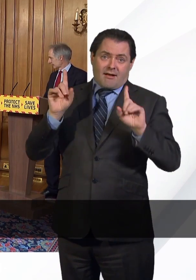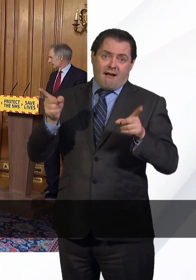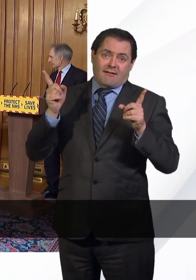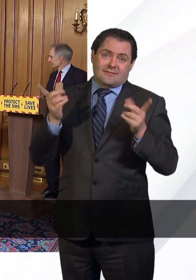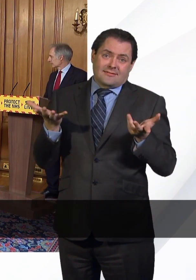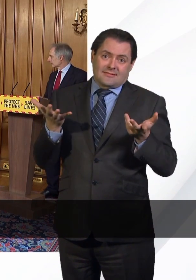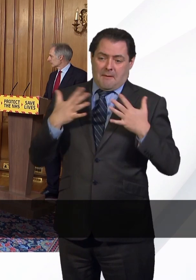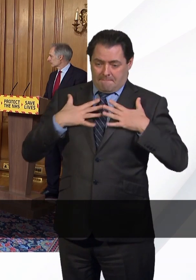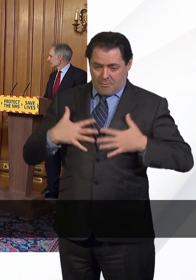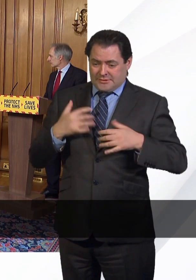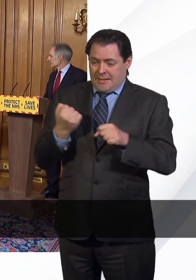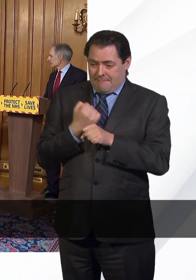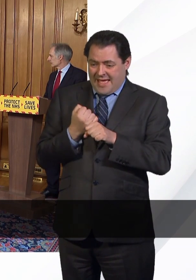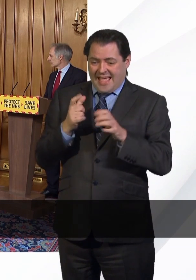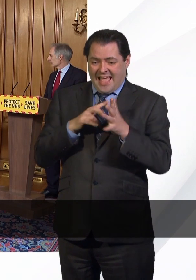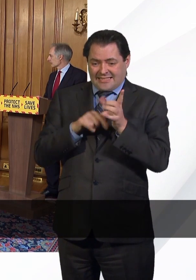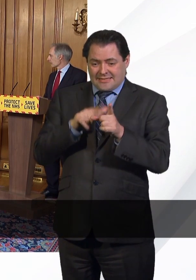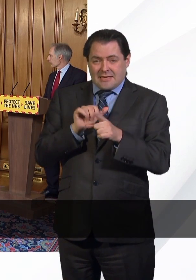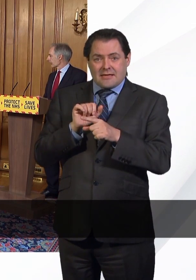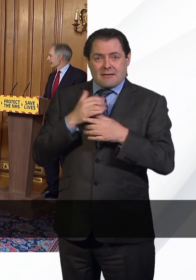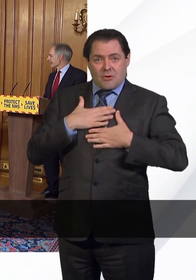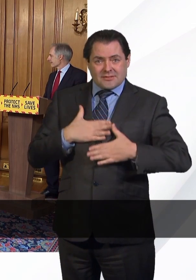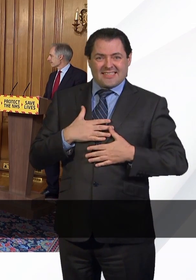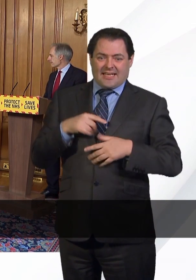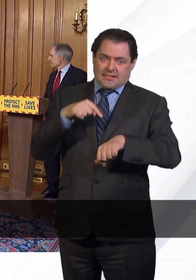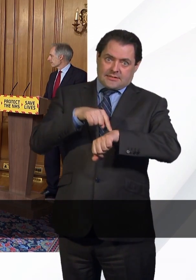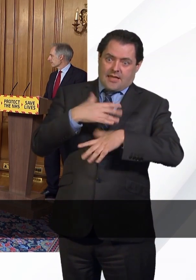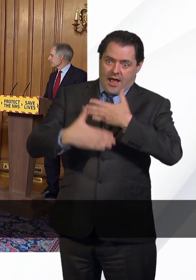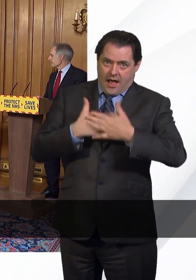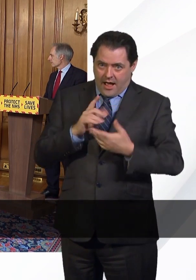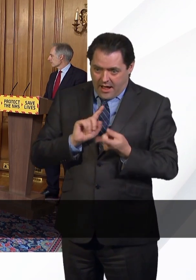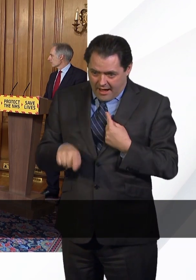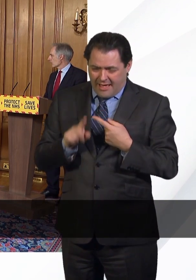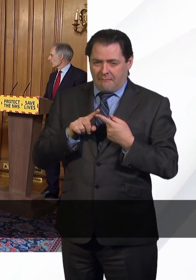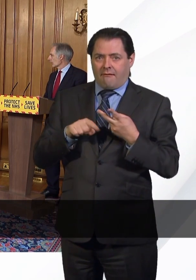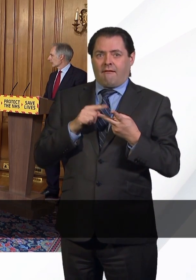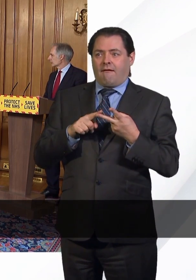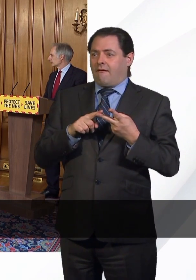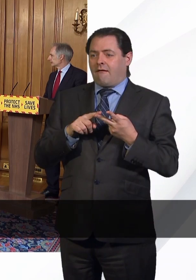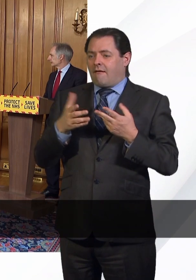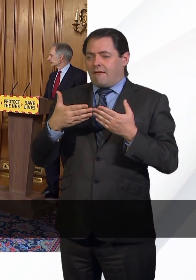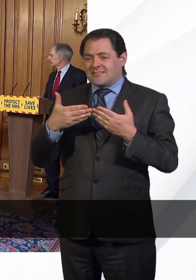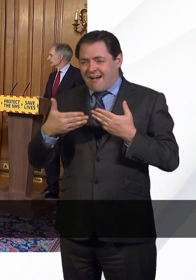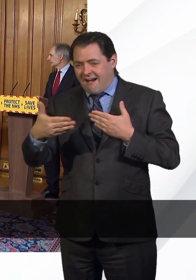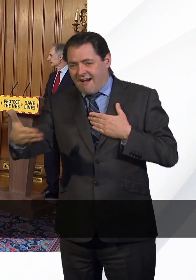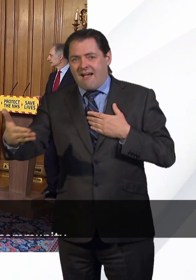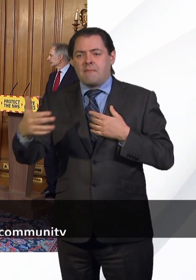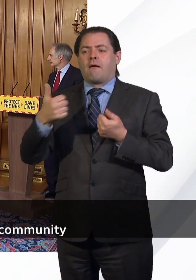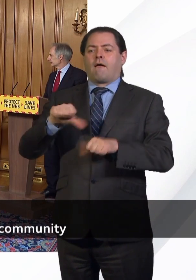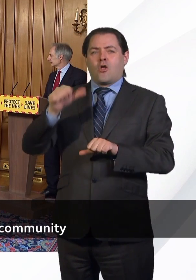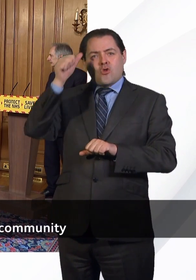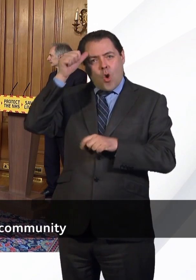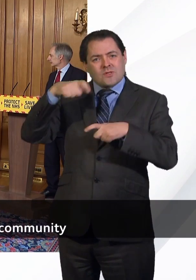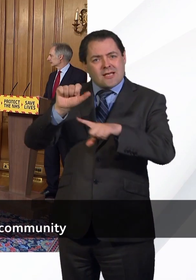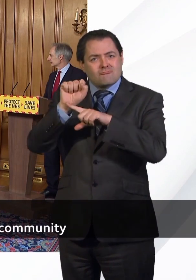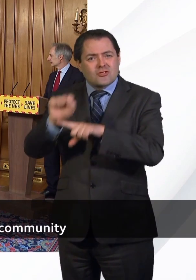like everybody else in the world, we just have to be patient and cautious until we get those answers. But I do believe in the